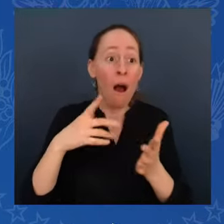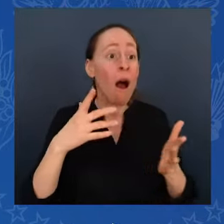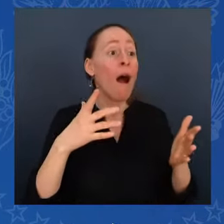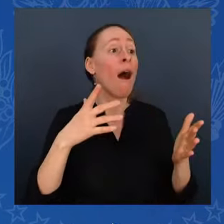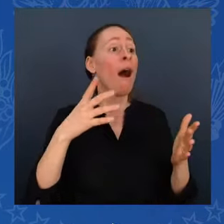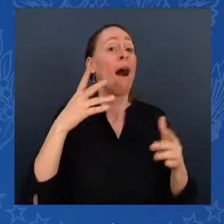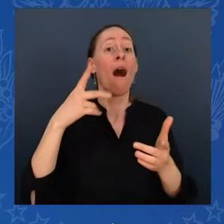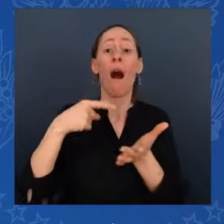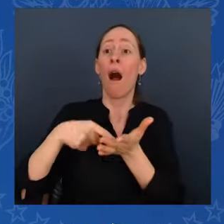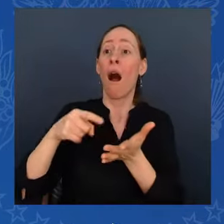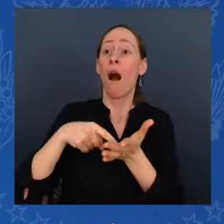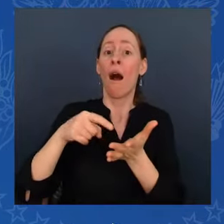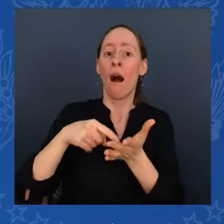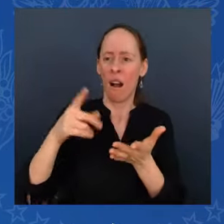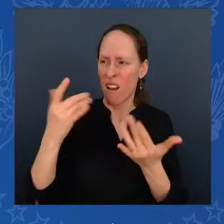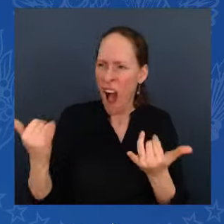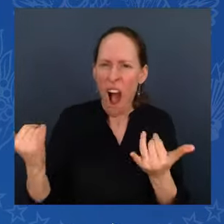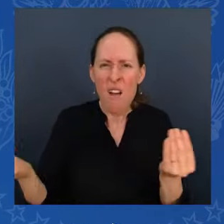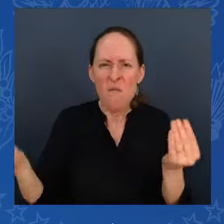It's a big difference.